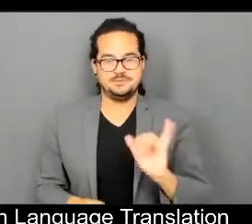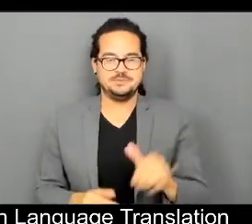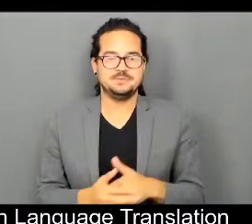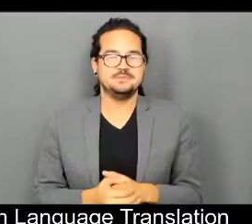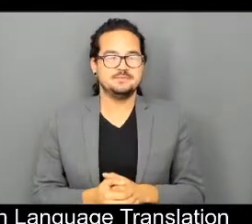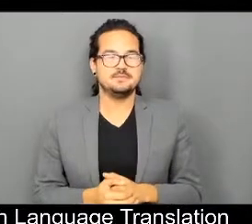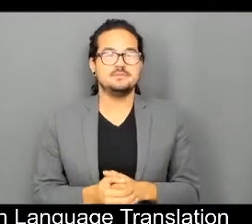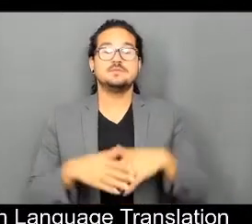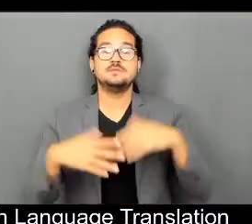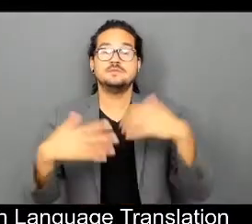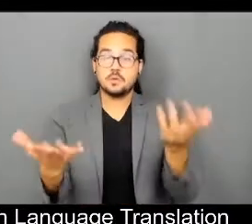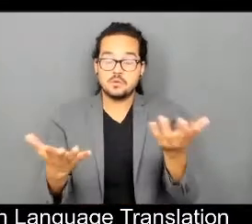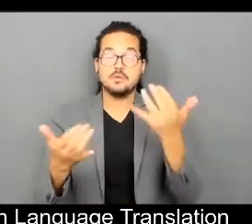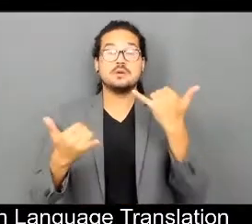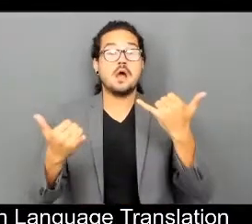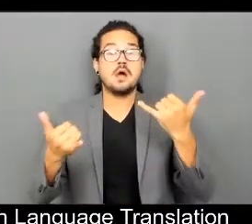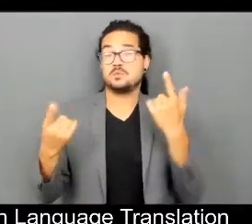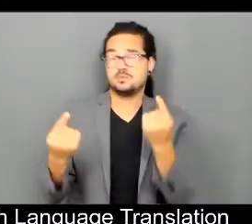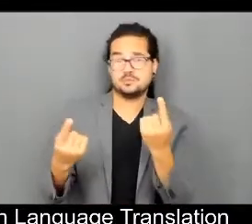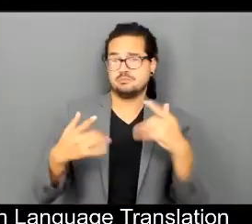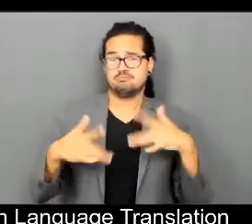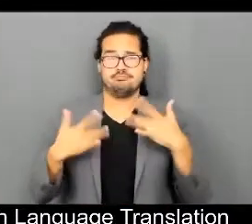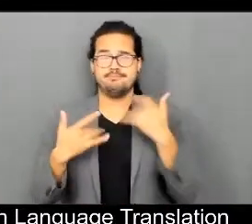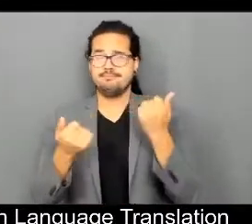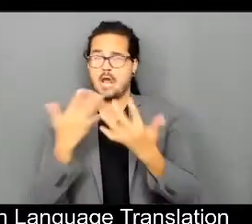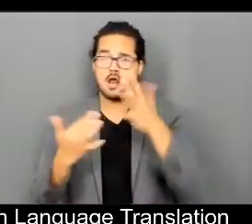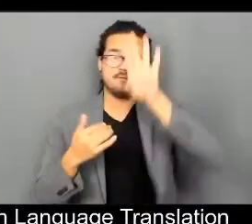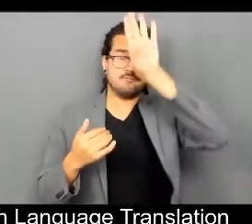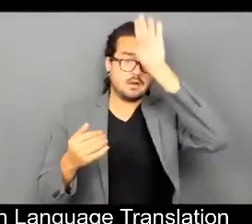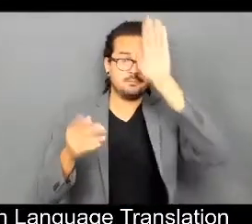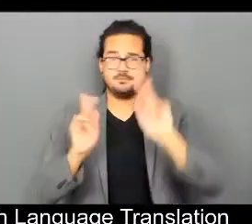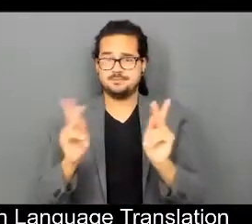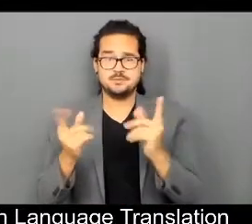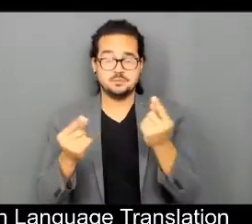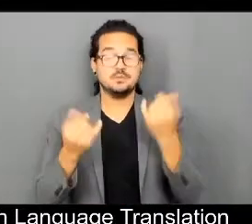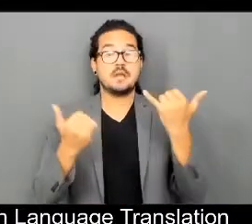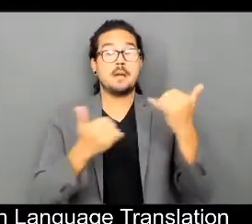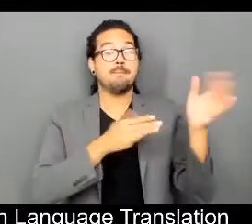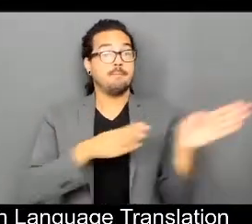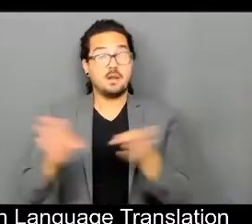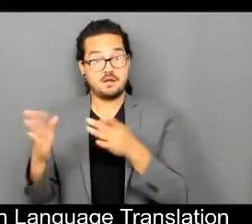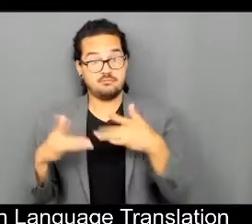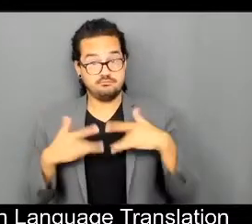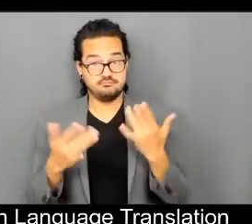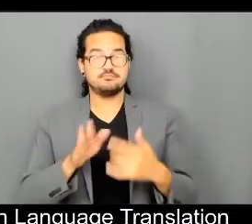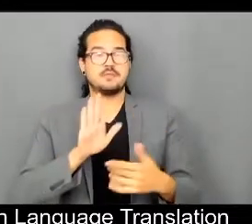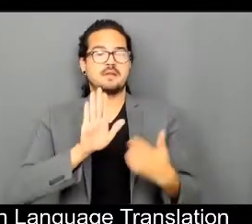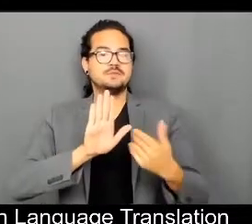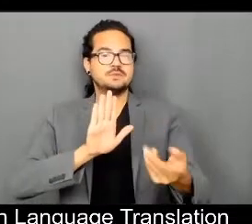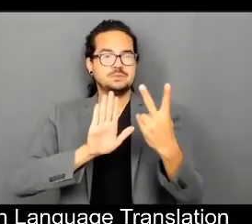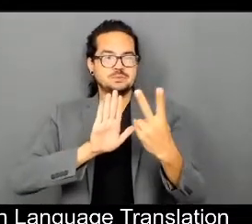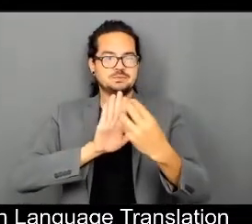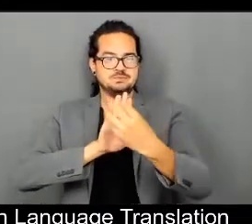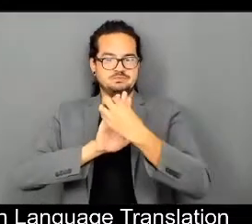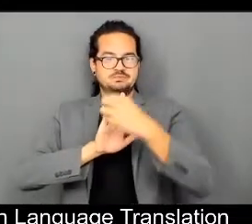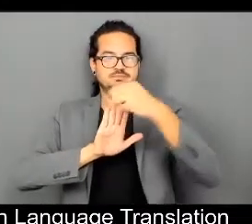what's kind of going on out there, we still have folks. We got two 20-person crews working the bottom over